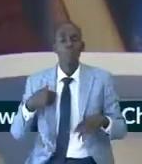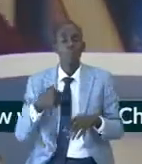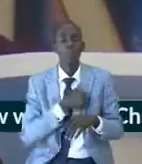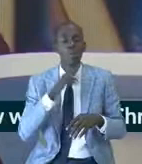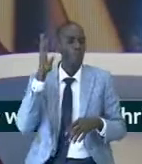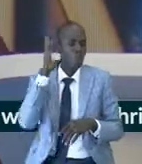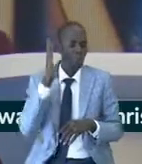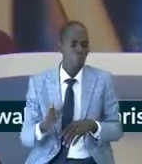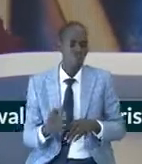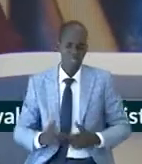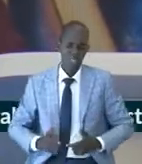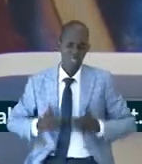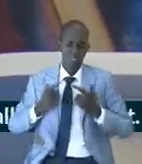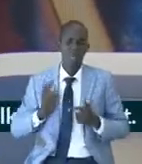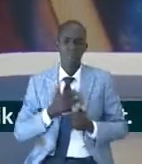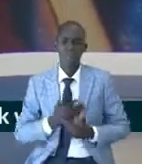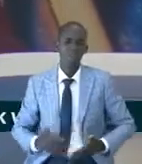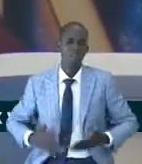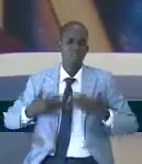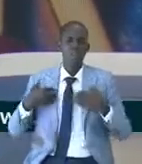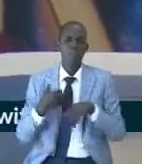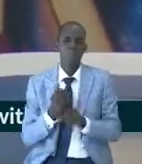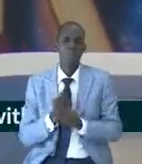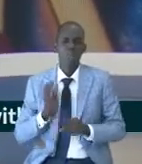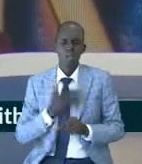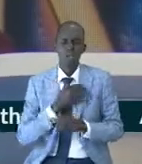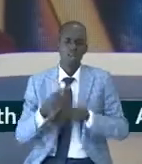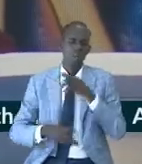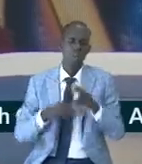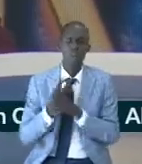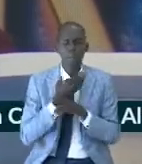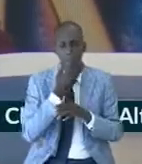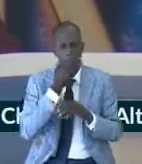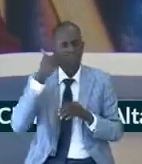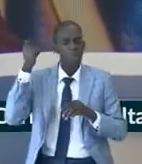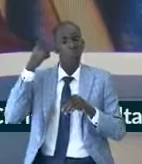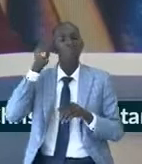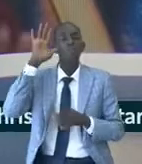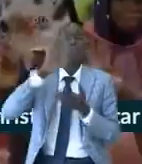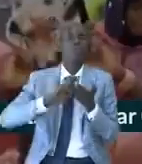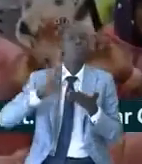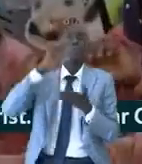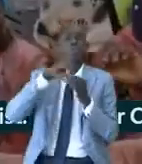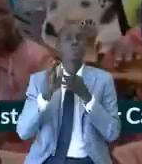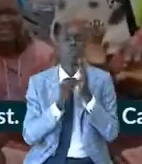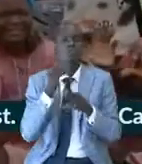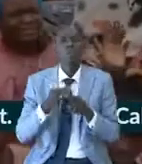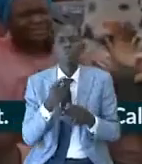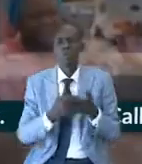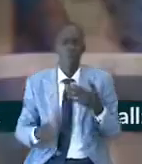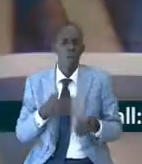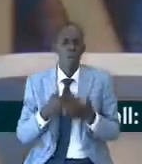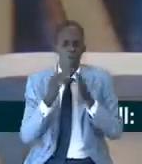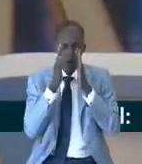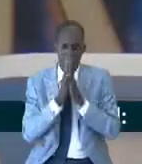make our lives, we'll make our world better for your glory. And whatever prayer